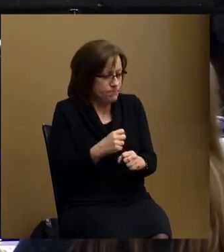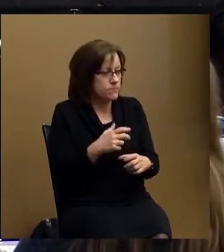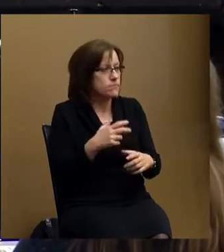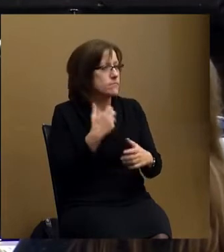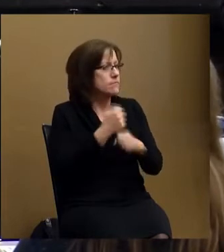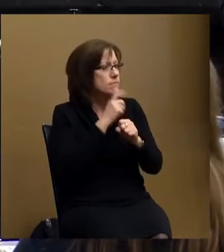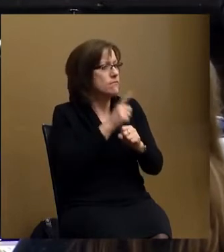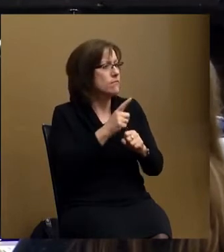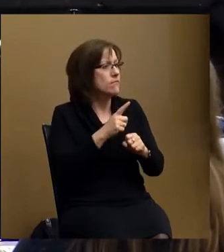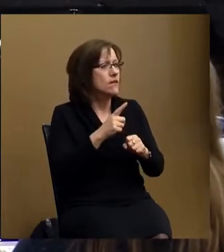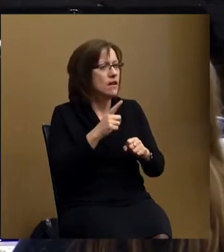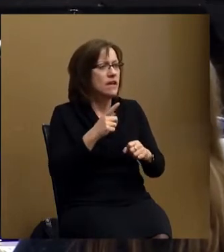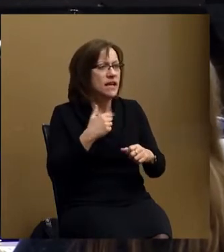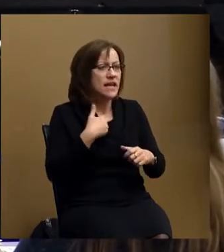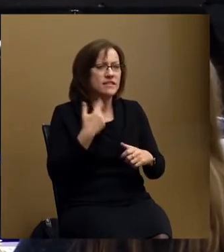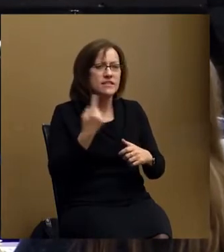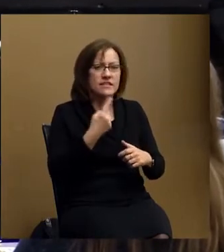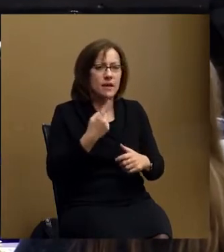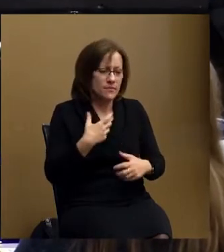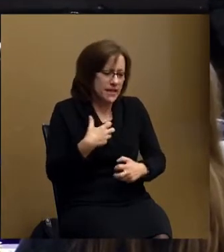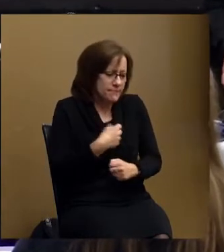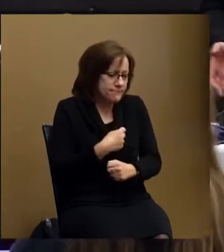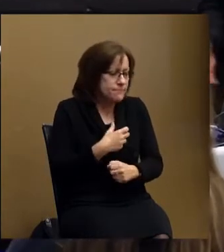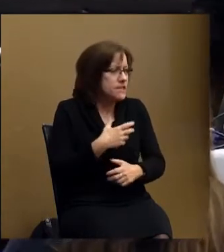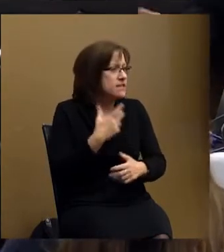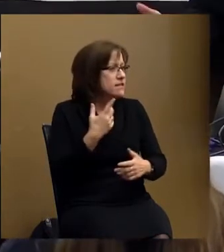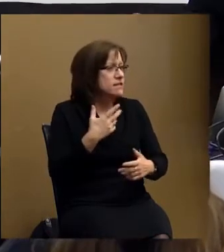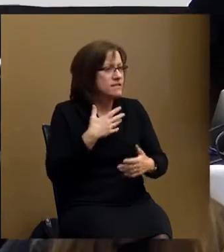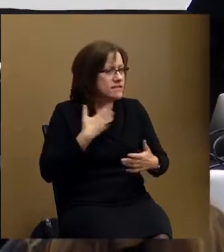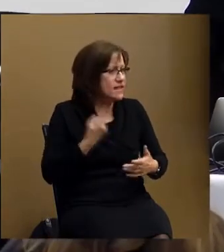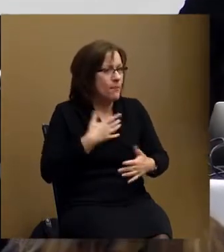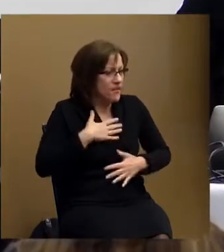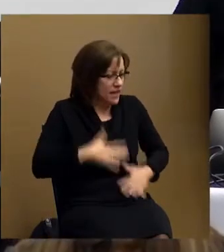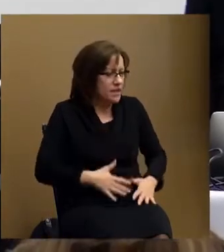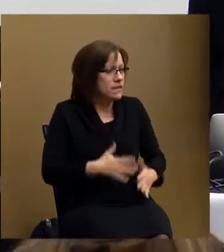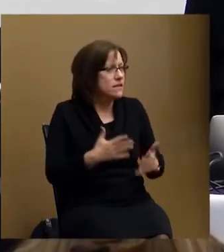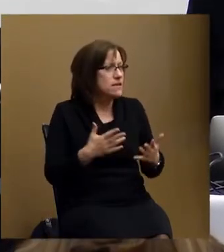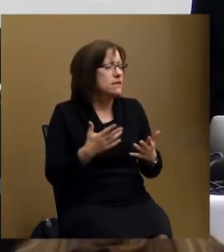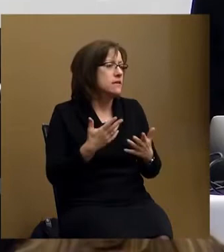some sort of a belt on, so there's less access.